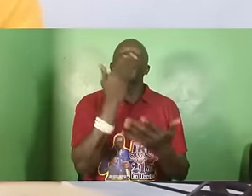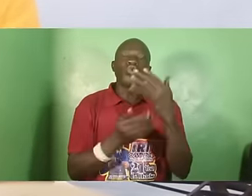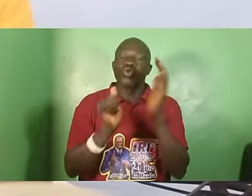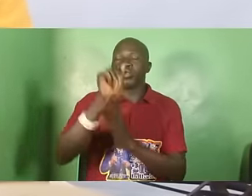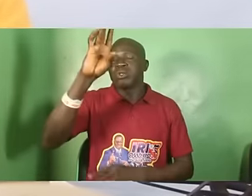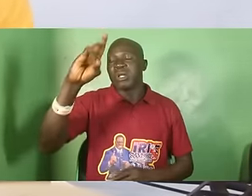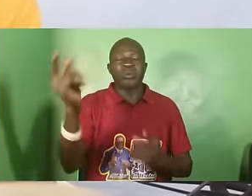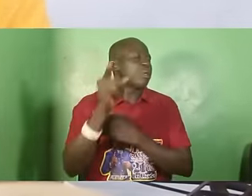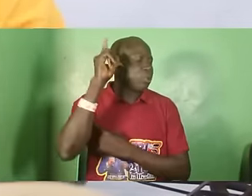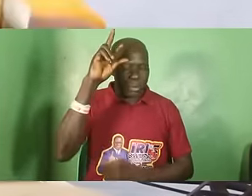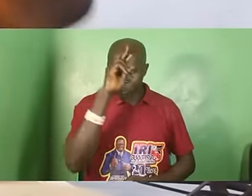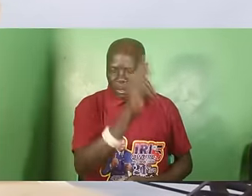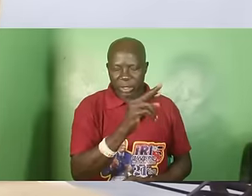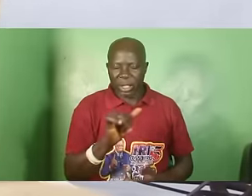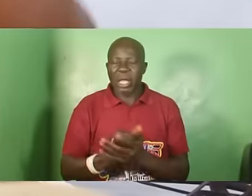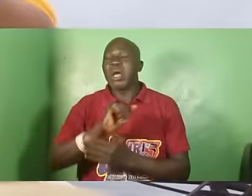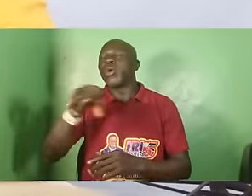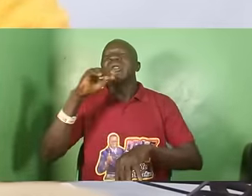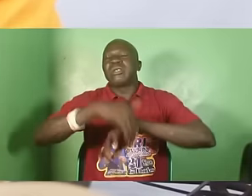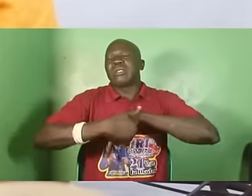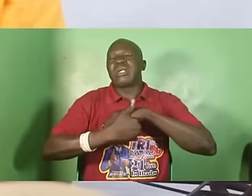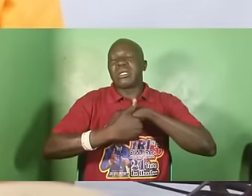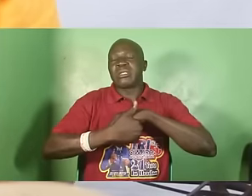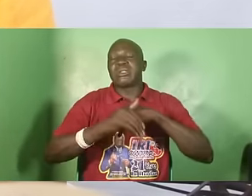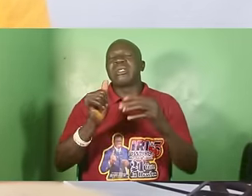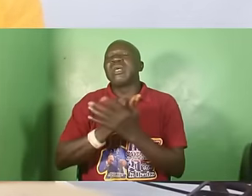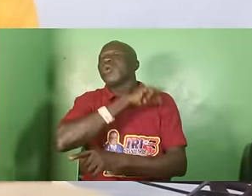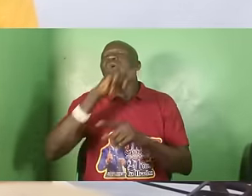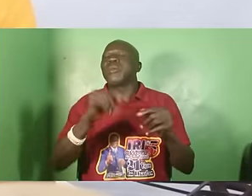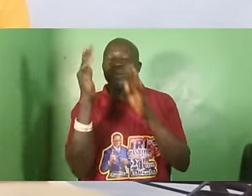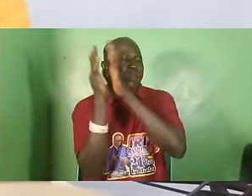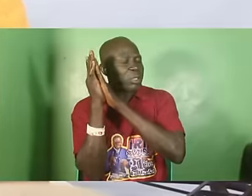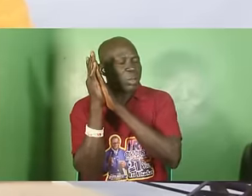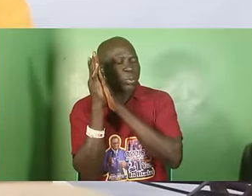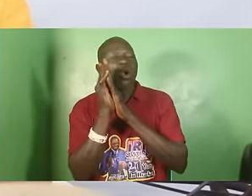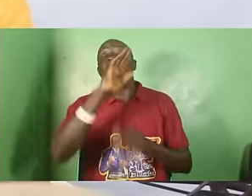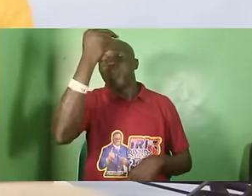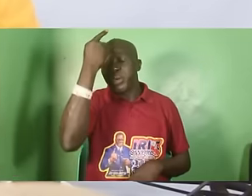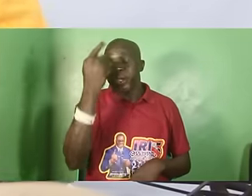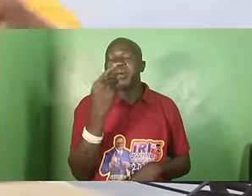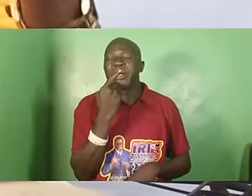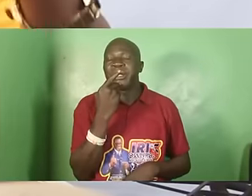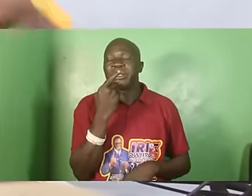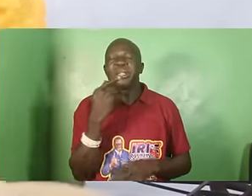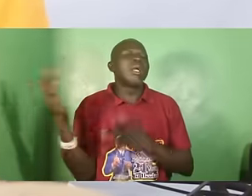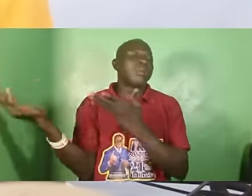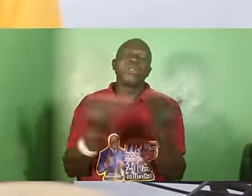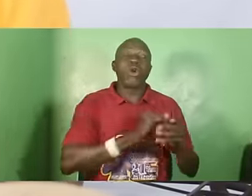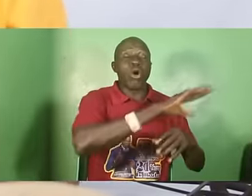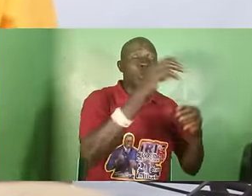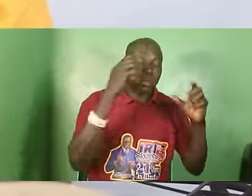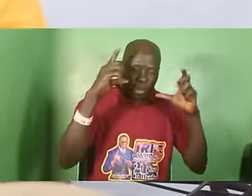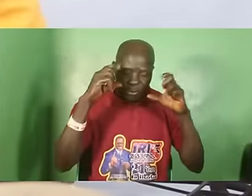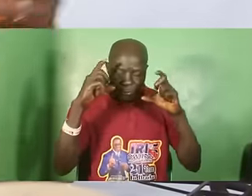For 7 days. This is sir. Come on, dear Salon. Tonight. Time after soon. You want to see parents. And come photo here. All